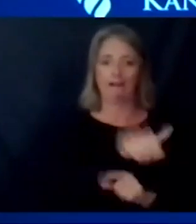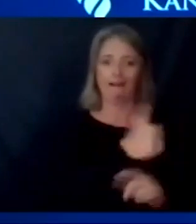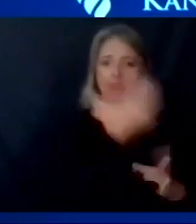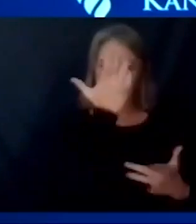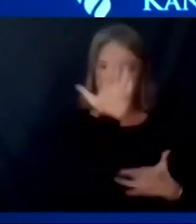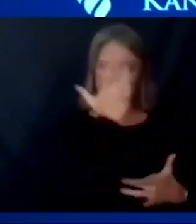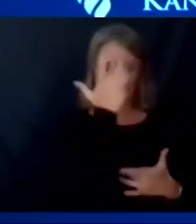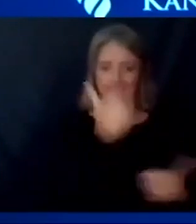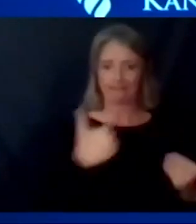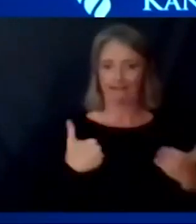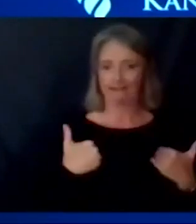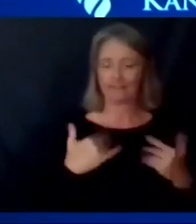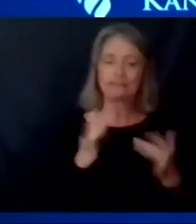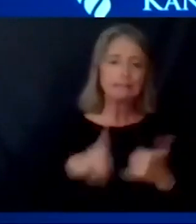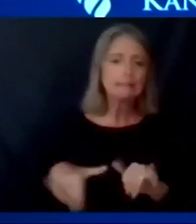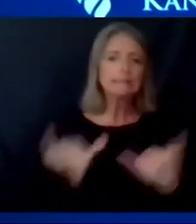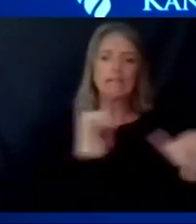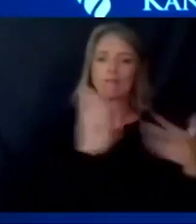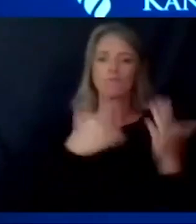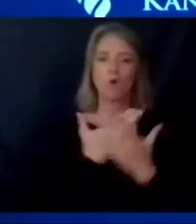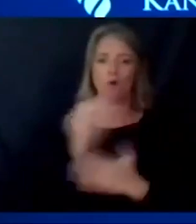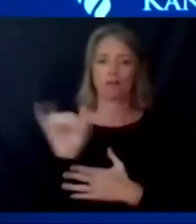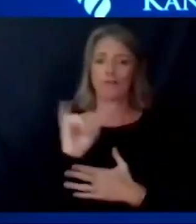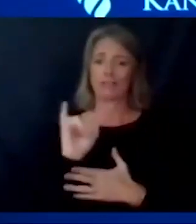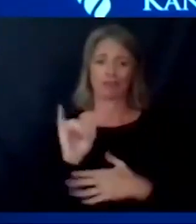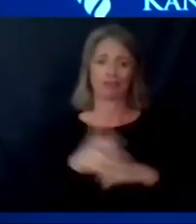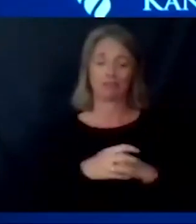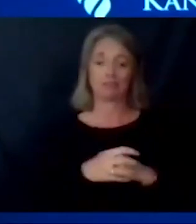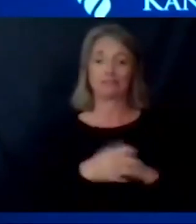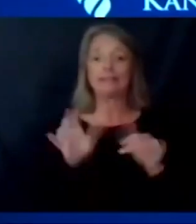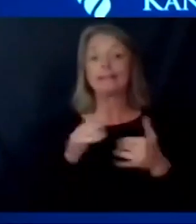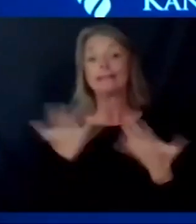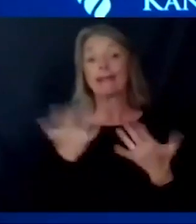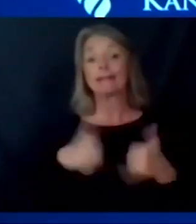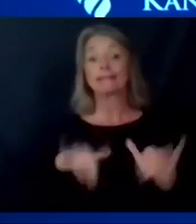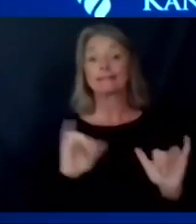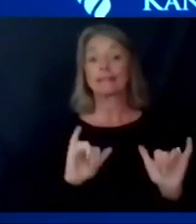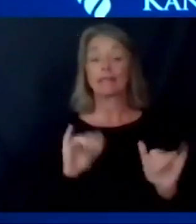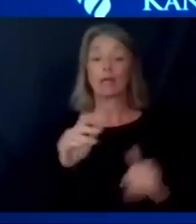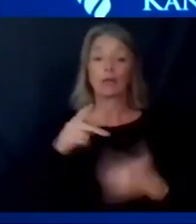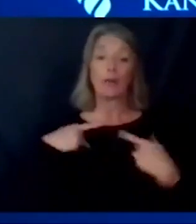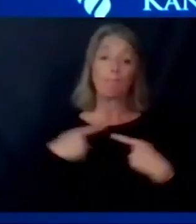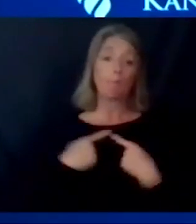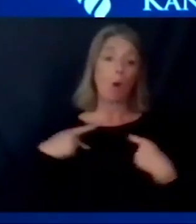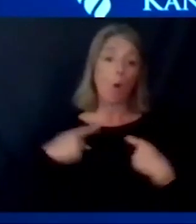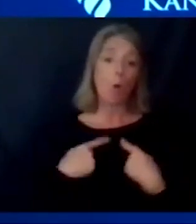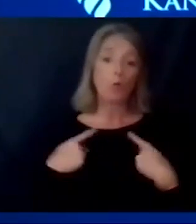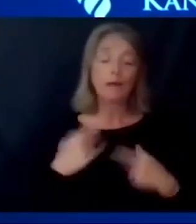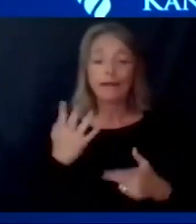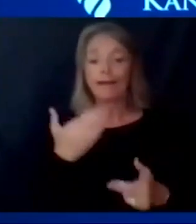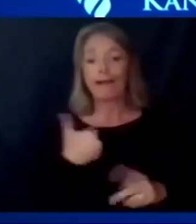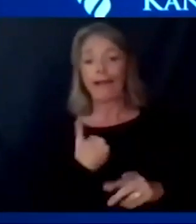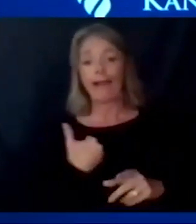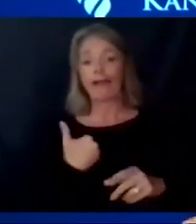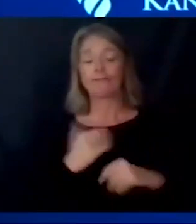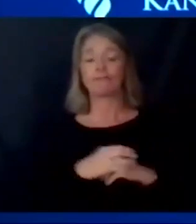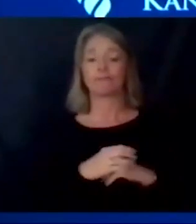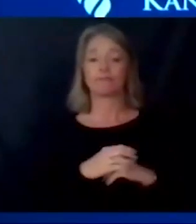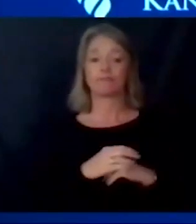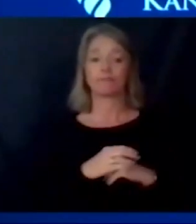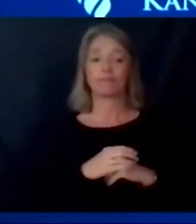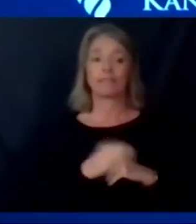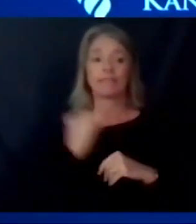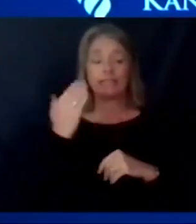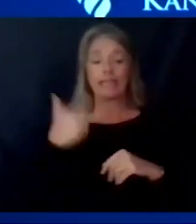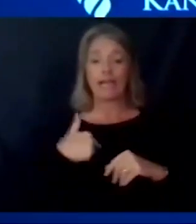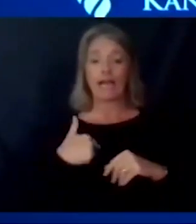infection. I can have a standard pneumococcal pneumonia, which is called the community-acquired pneumonia. Well, did I die of my pneumonia, or did I die because